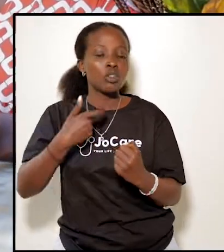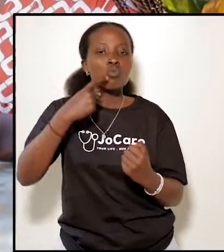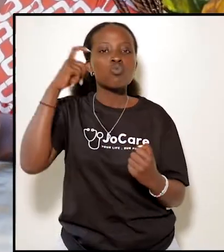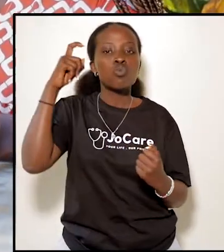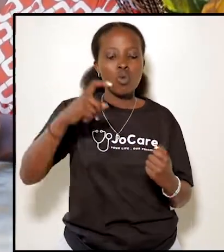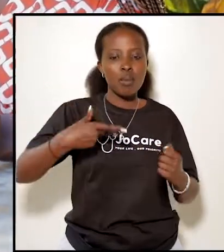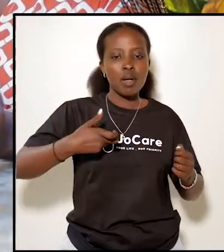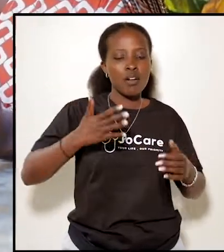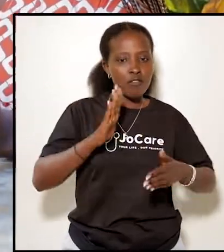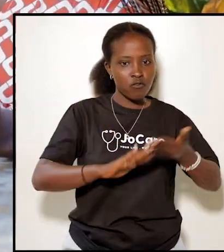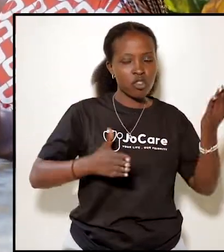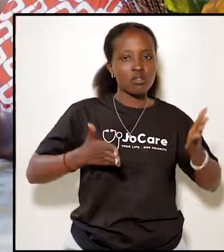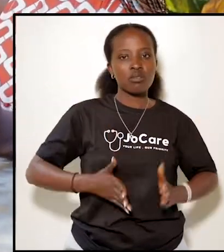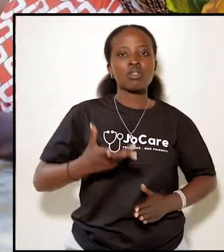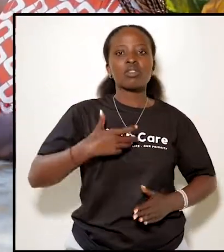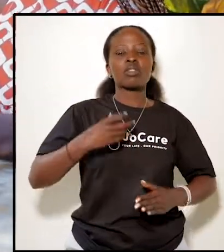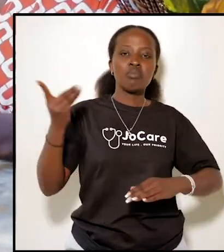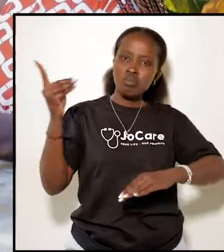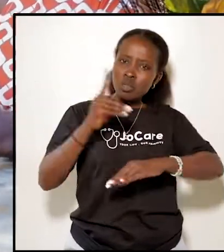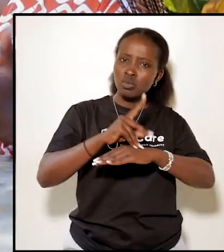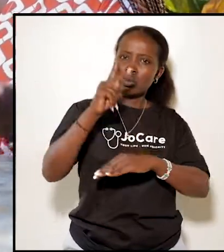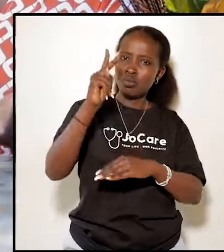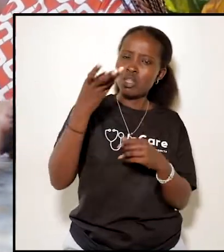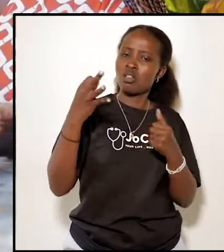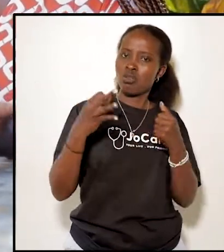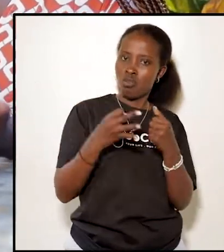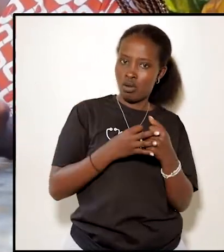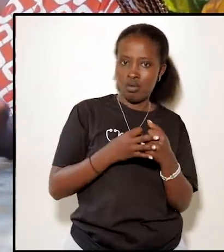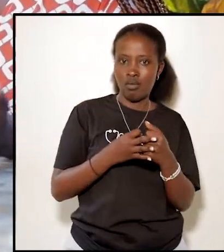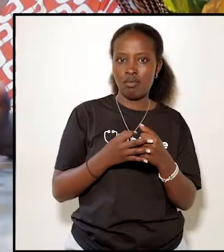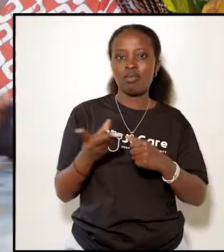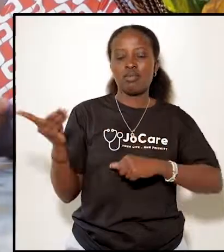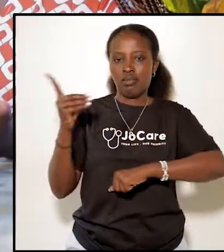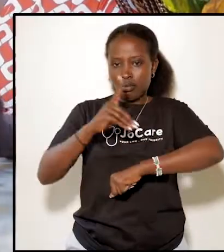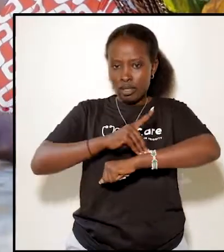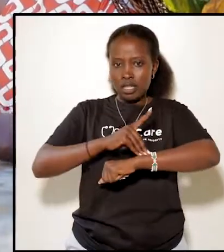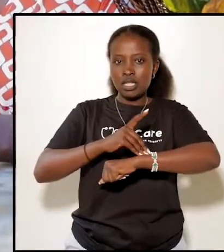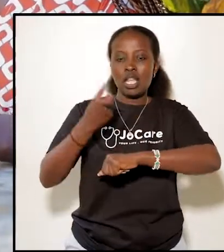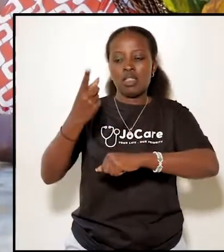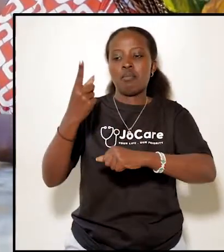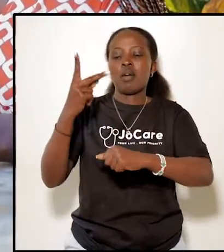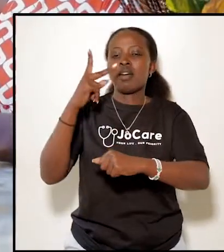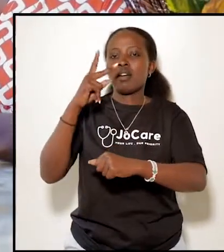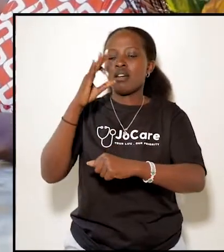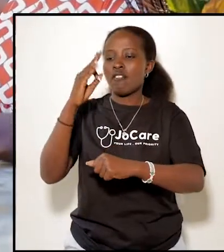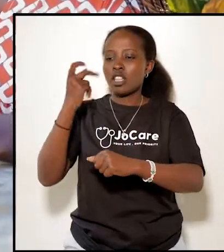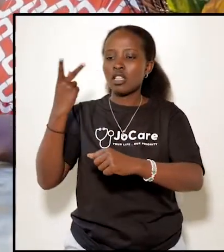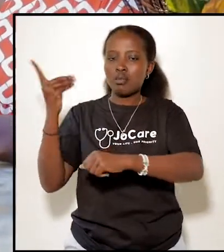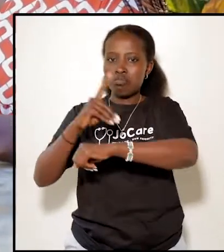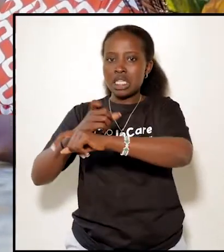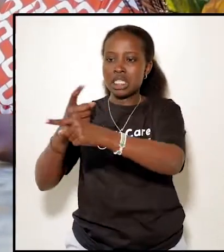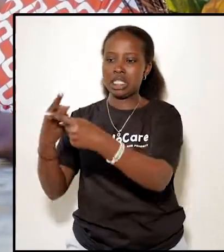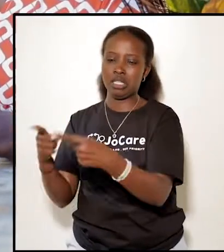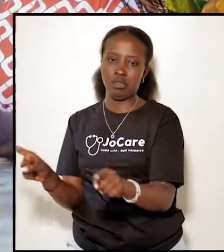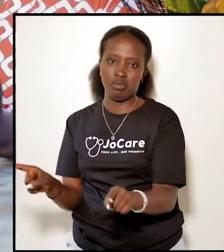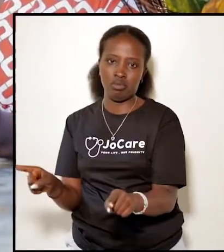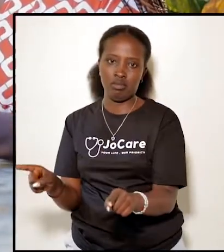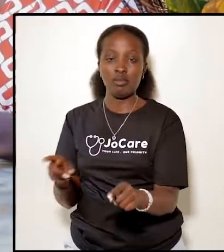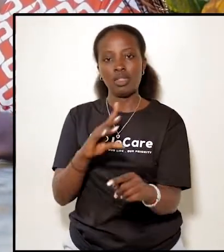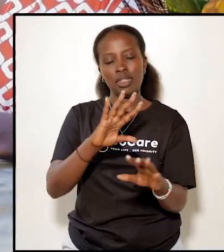they're supposed to ovulate every 28 days, the fertility rate is low. Sure. Yeah.